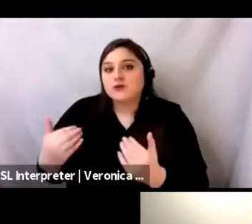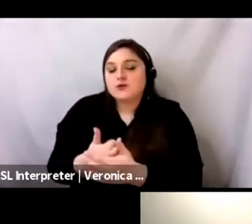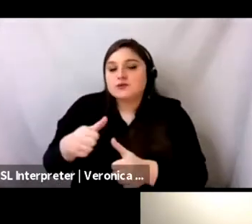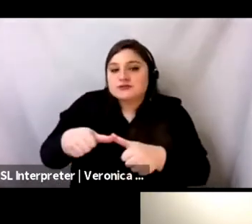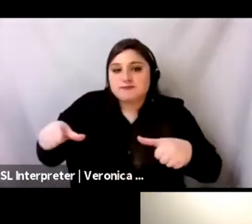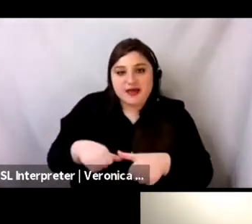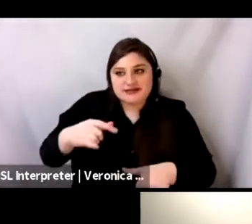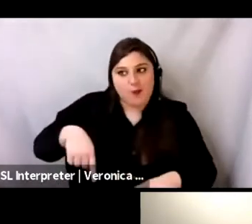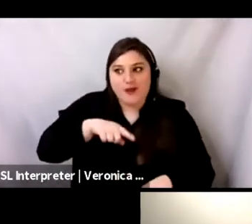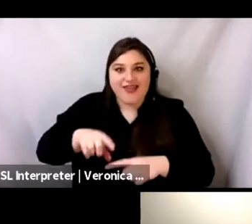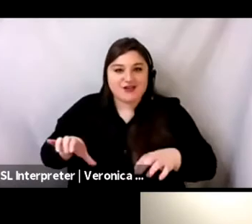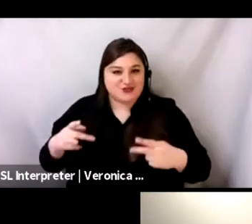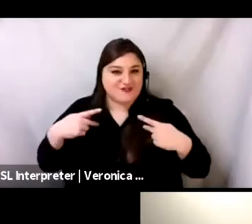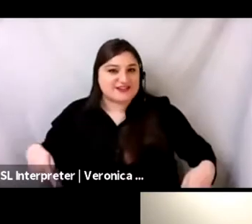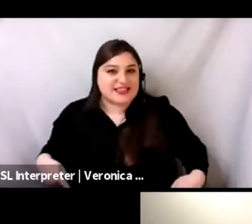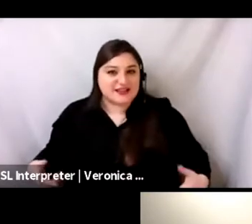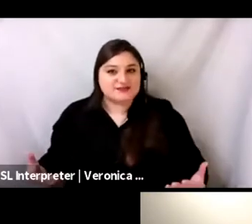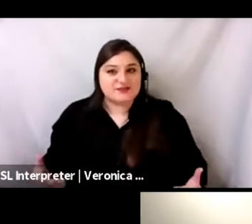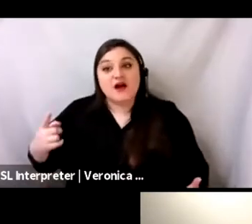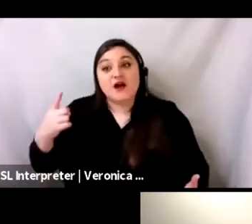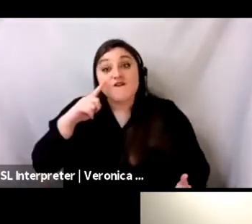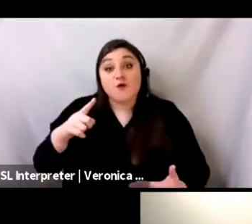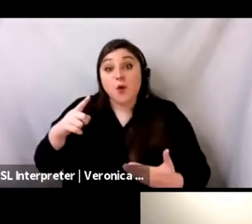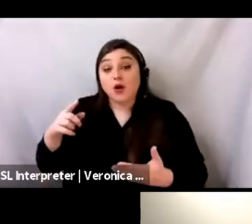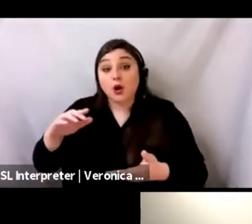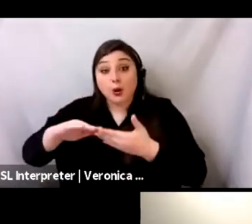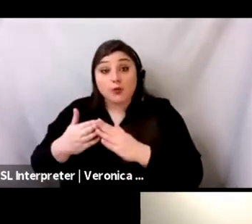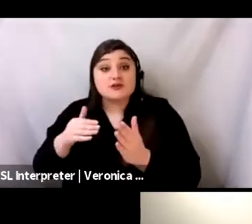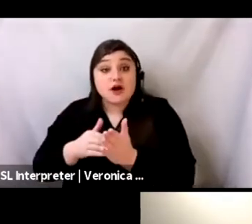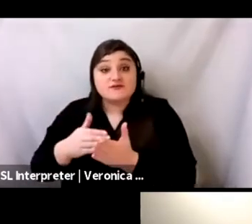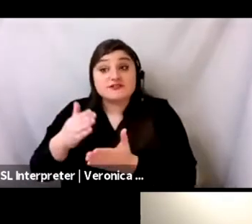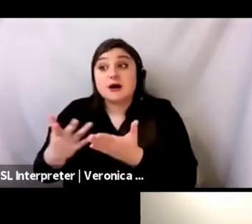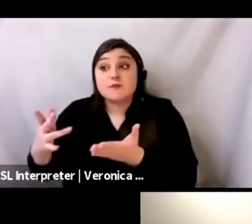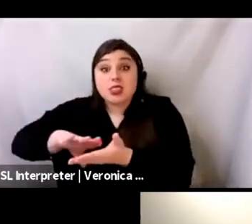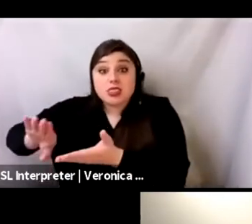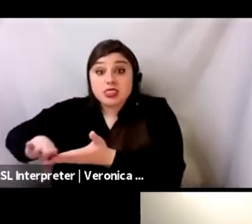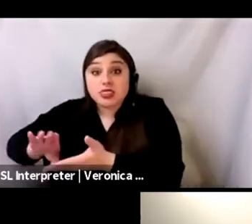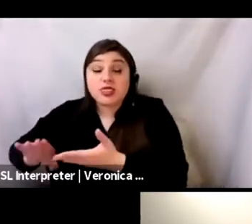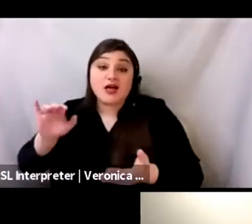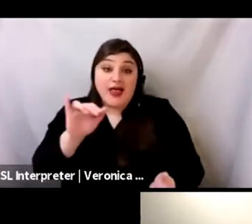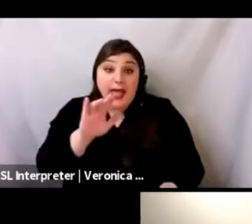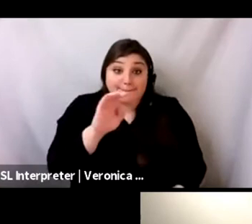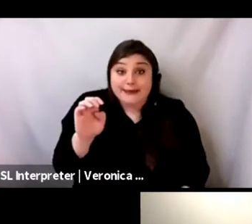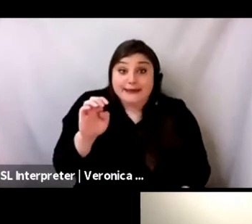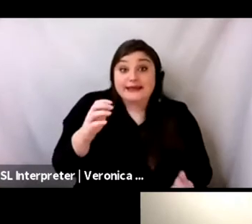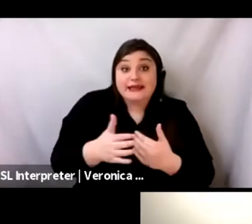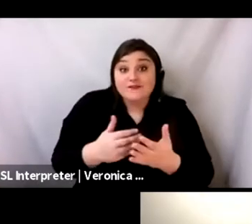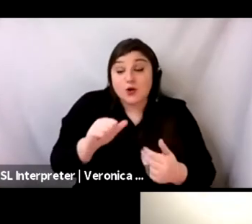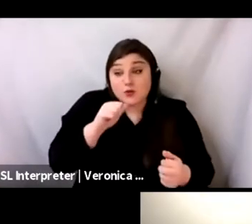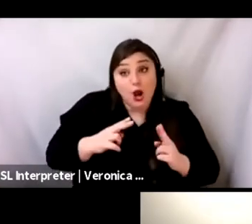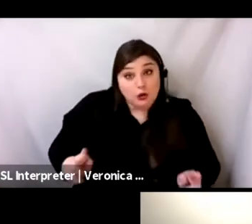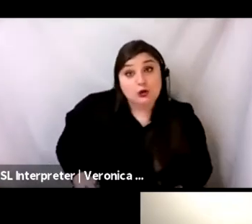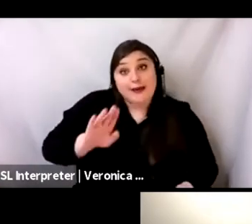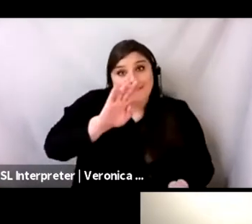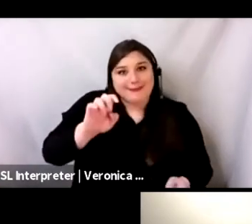for communities that have been overlooked, and that includes non-humans. And so the intimacy machine hopes to offer a space for